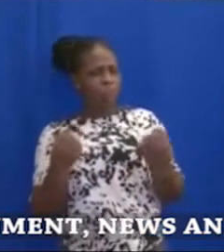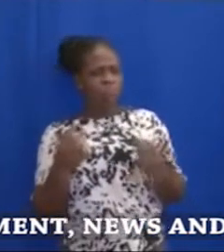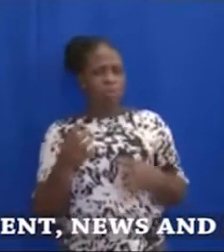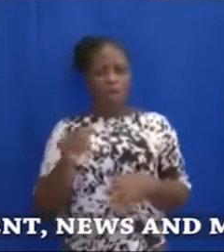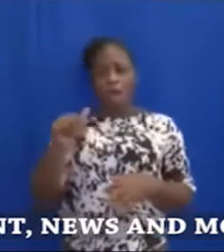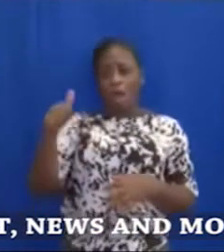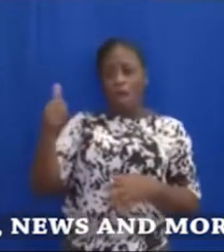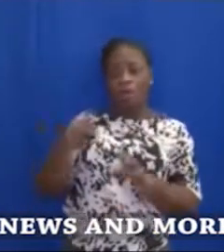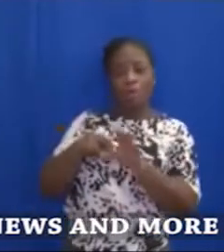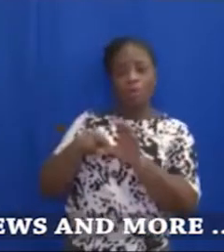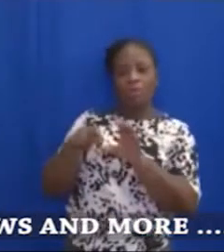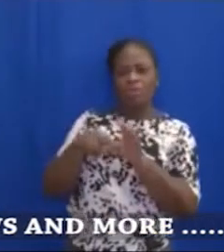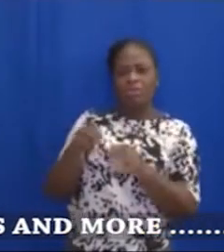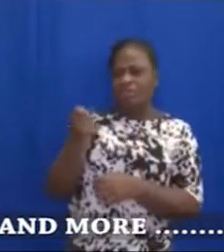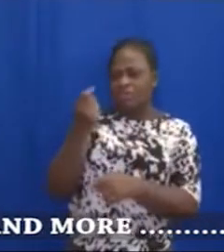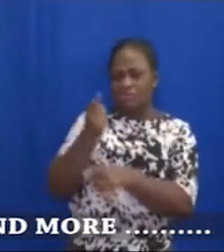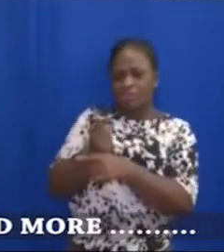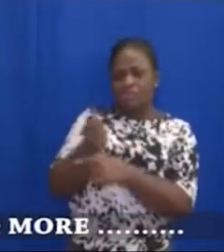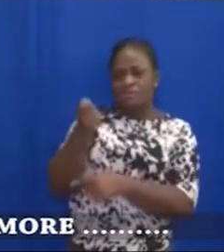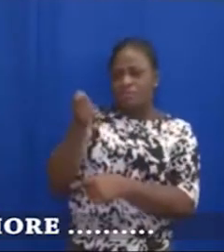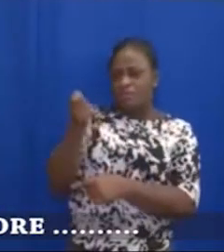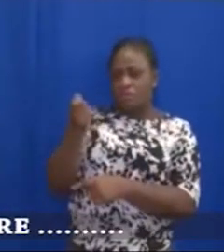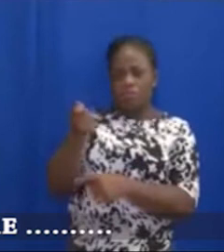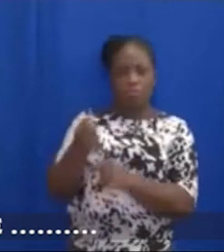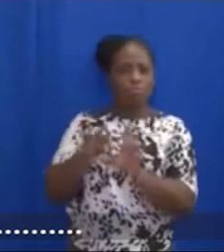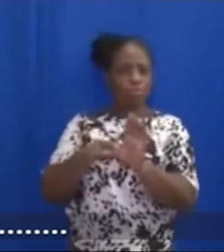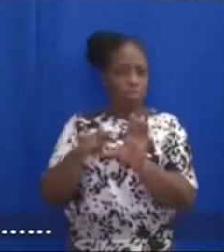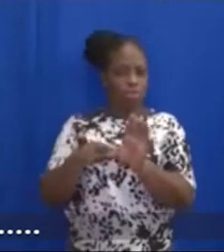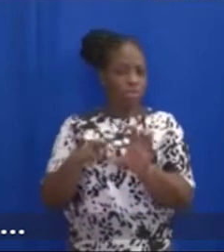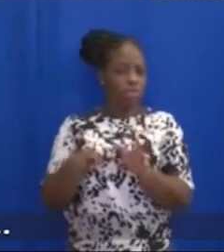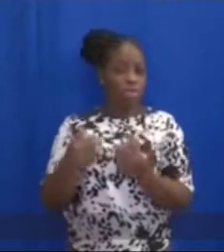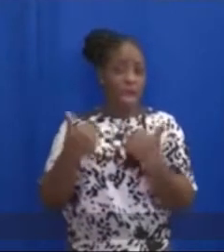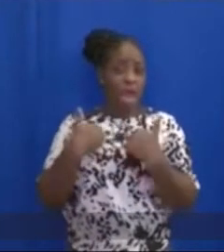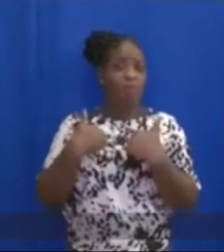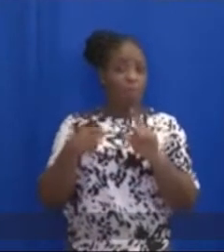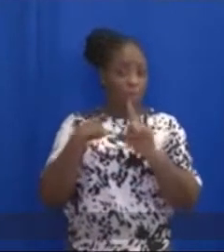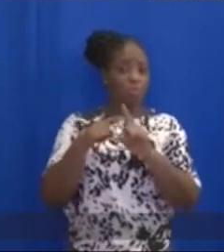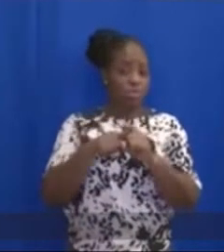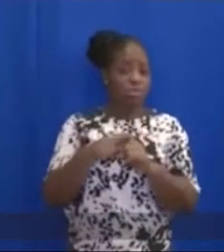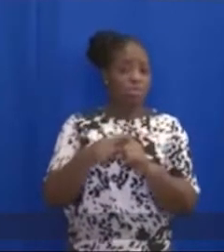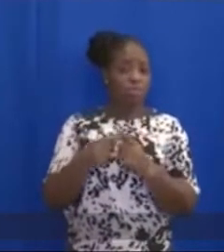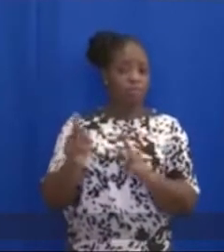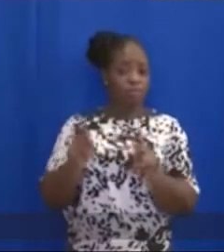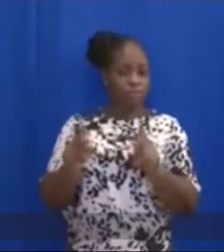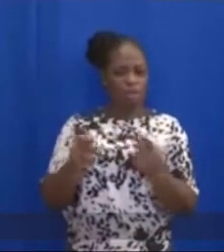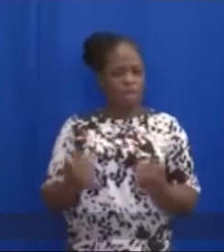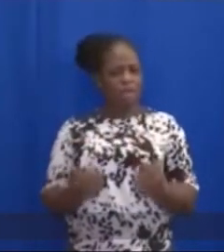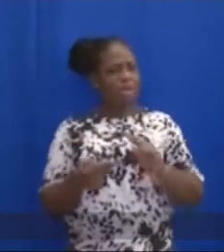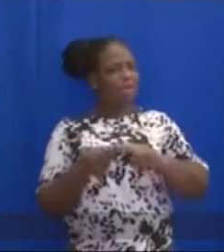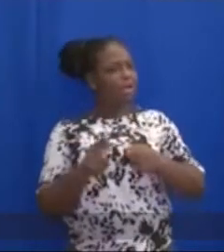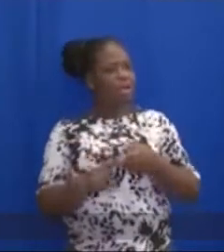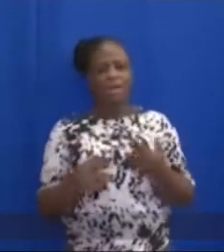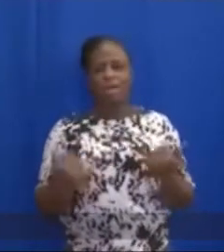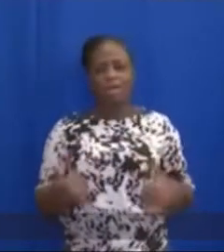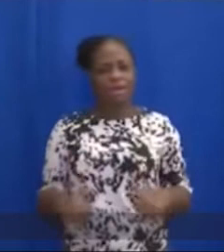only a handful of districts in other regions. These figures obviously give cause